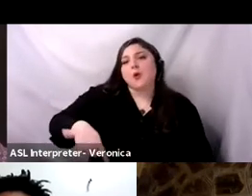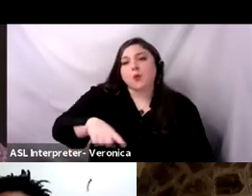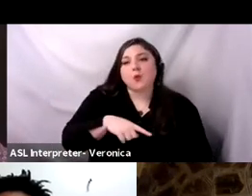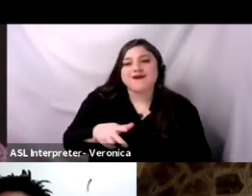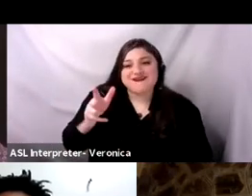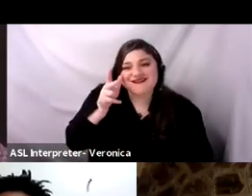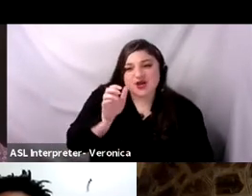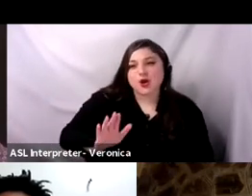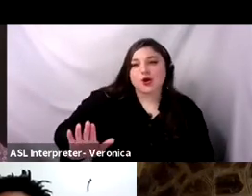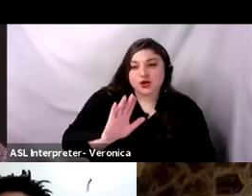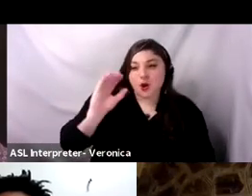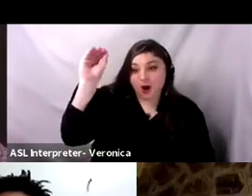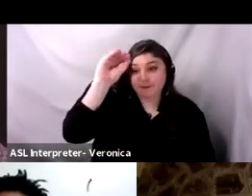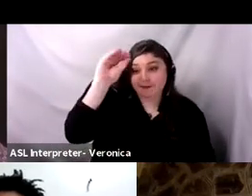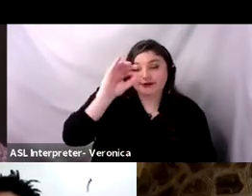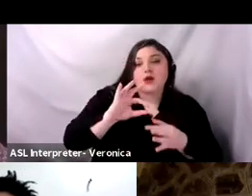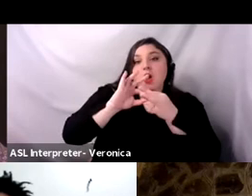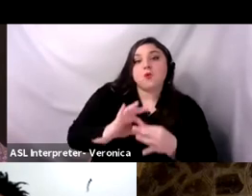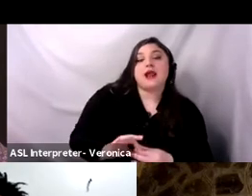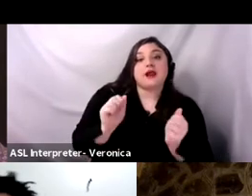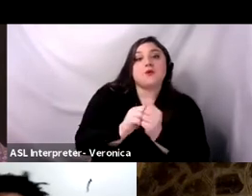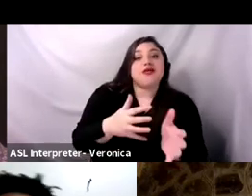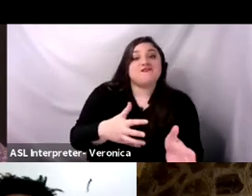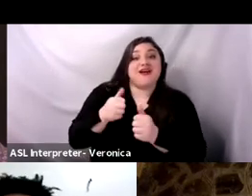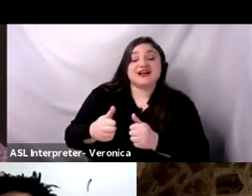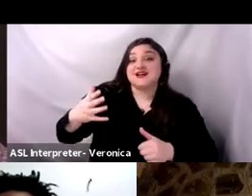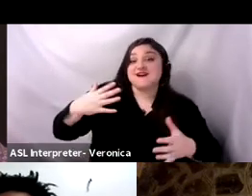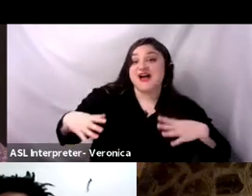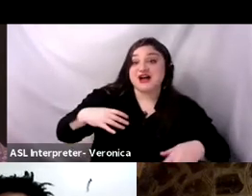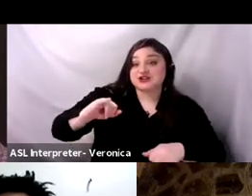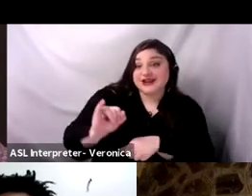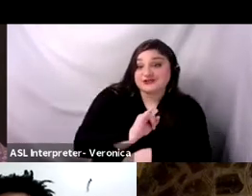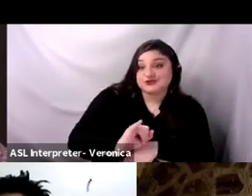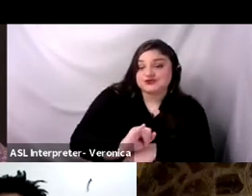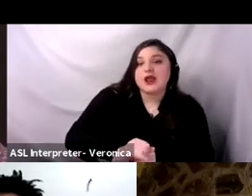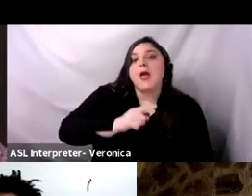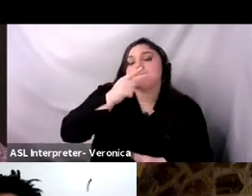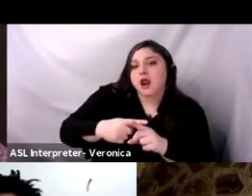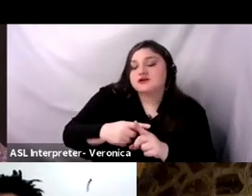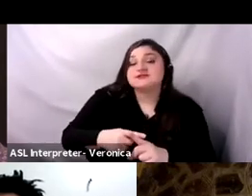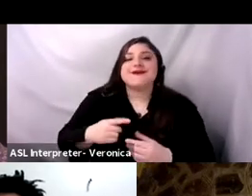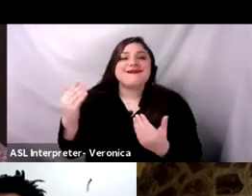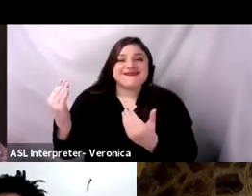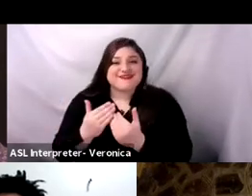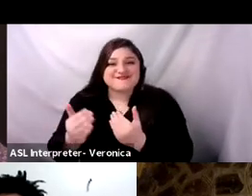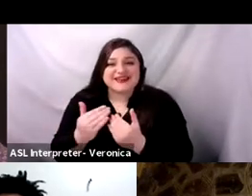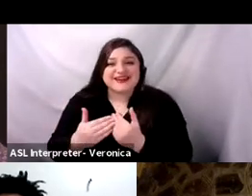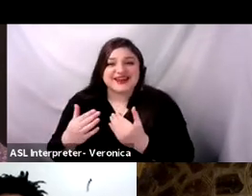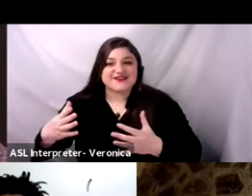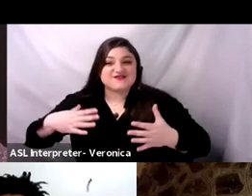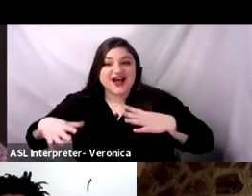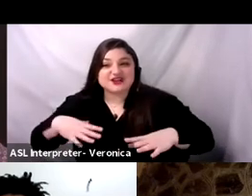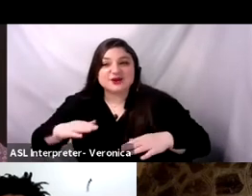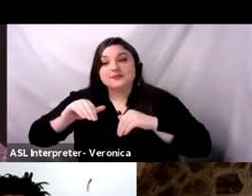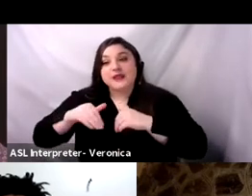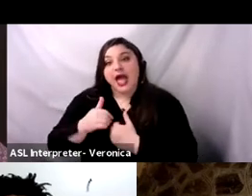on how the fast fashion industry and in general convenience in fashion has impacted fashion as being seen